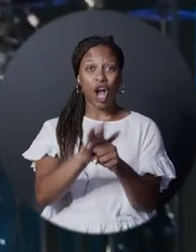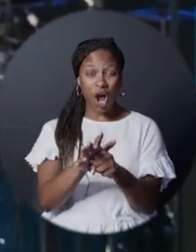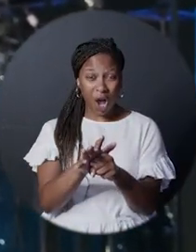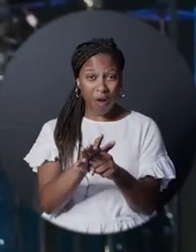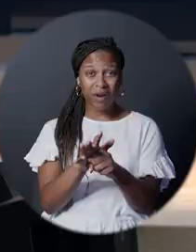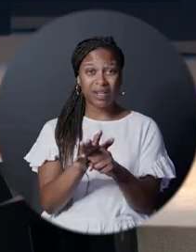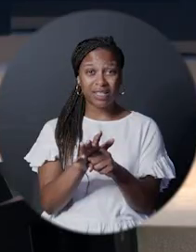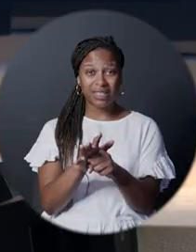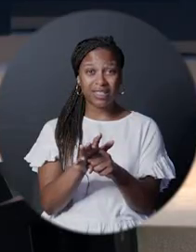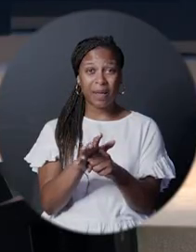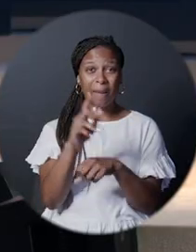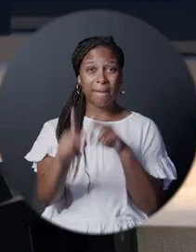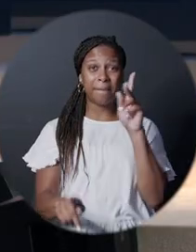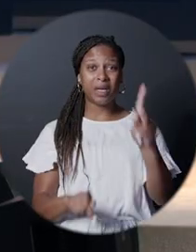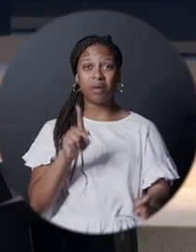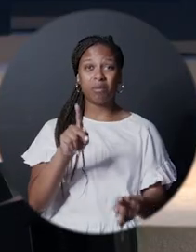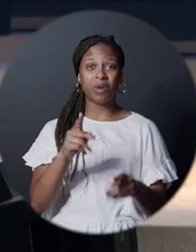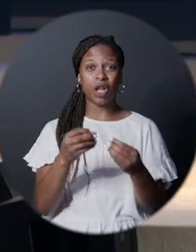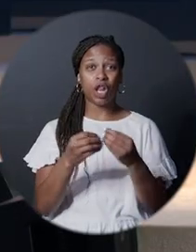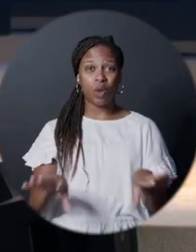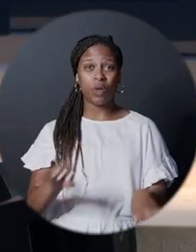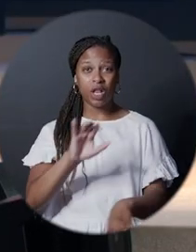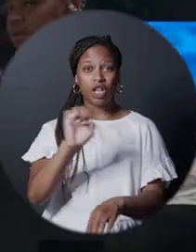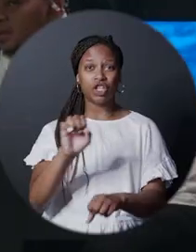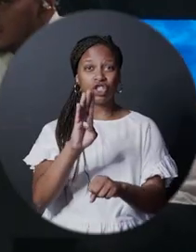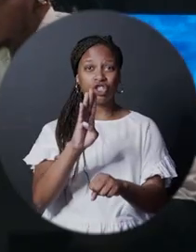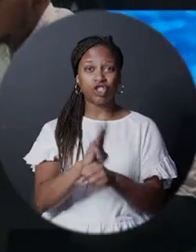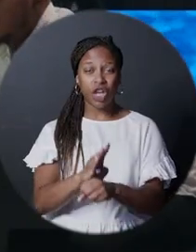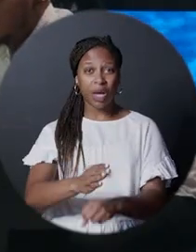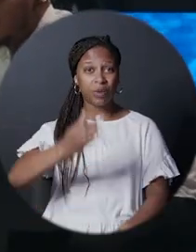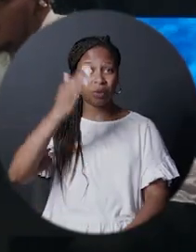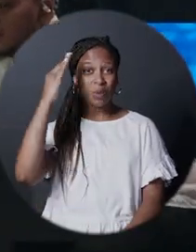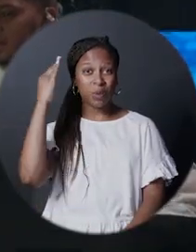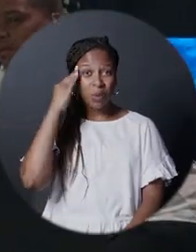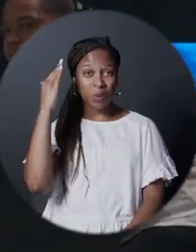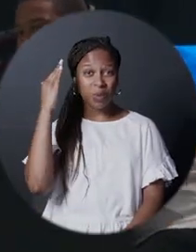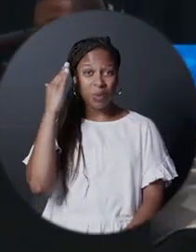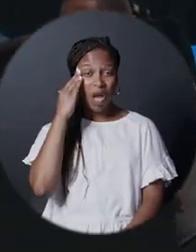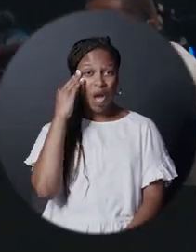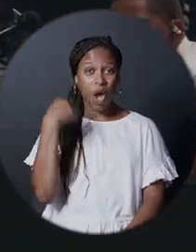in this economy, COVID-19, people losing jobs.